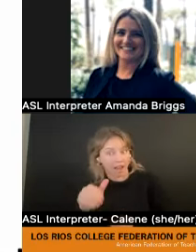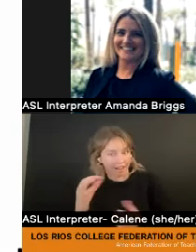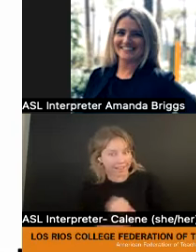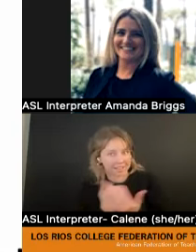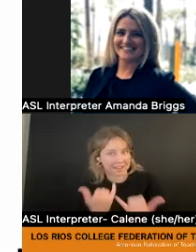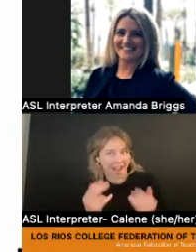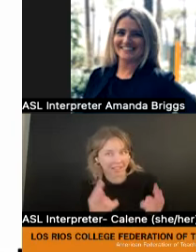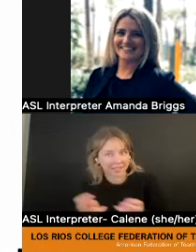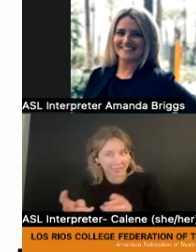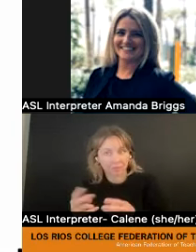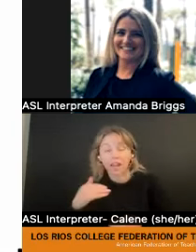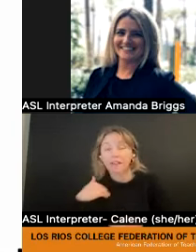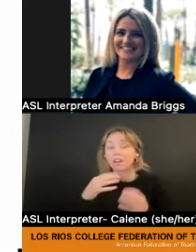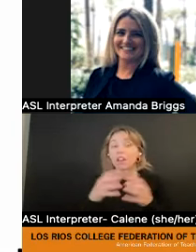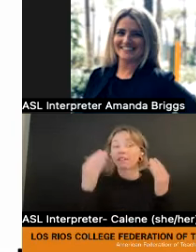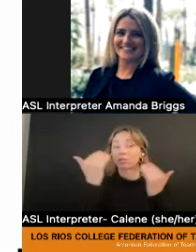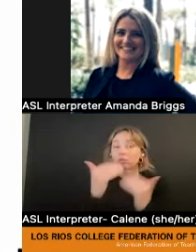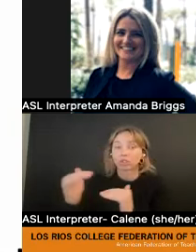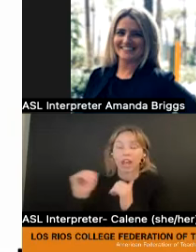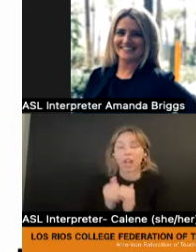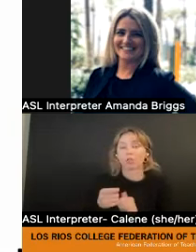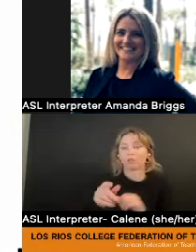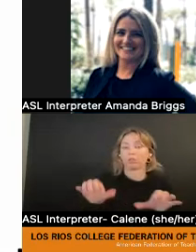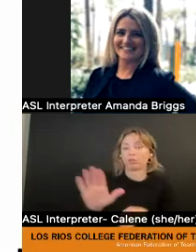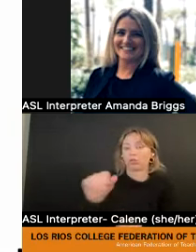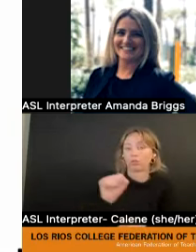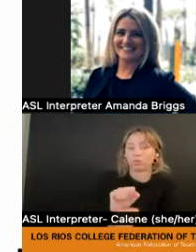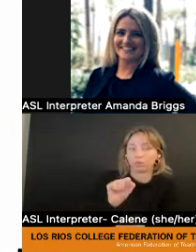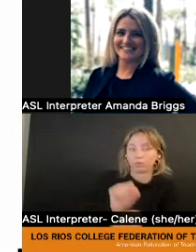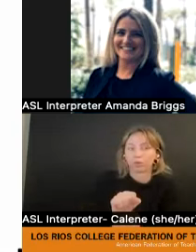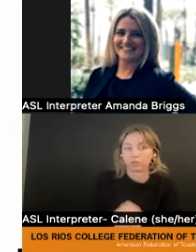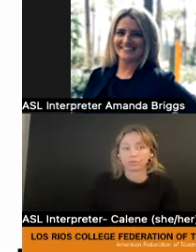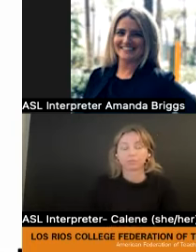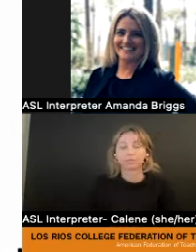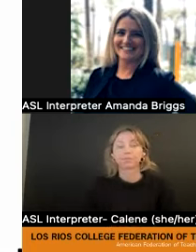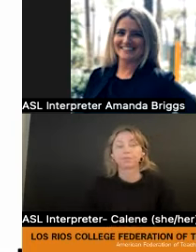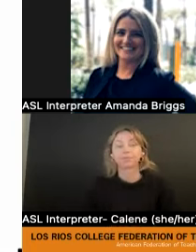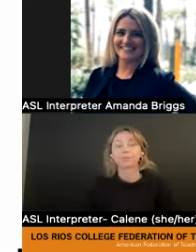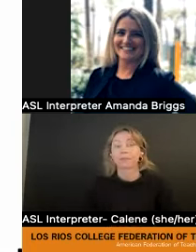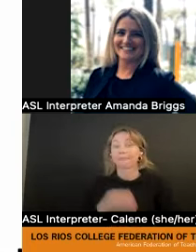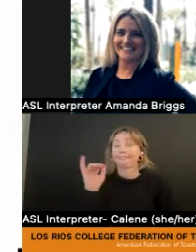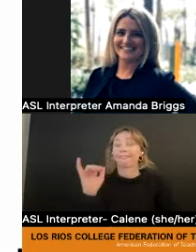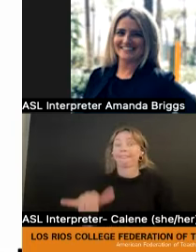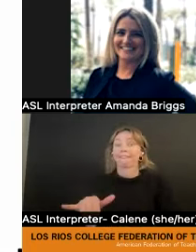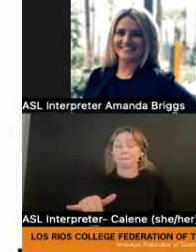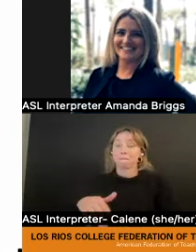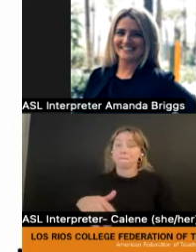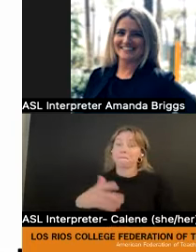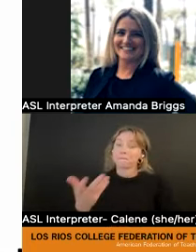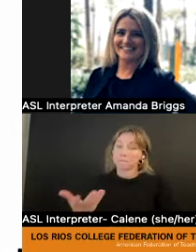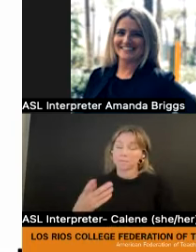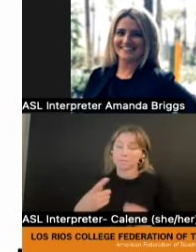to how you do your work. This is representative of some of the